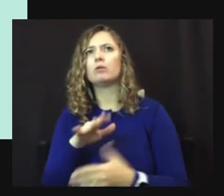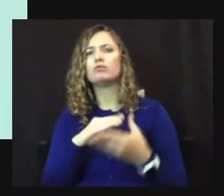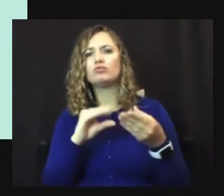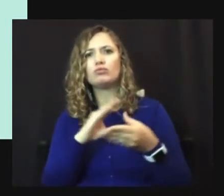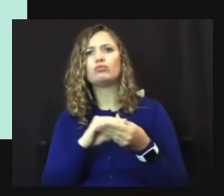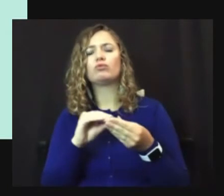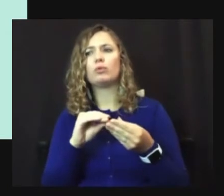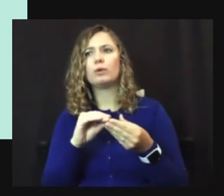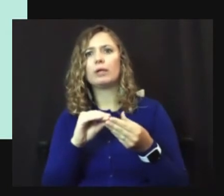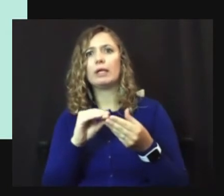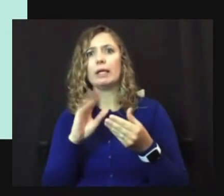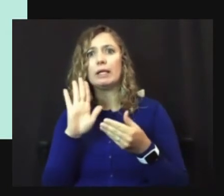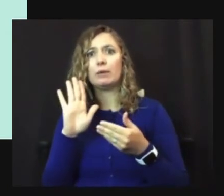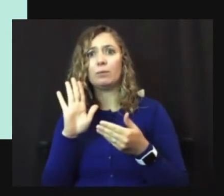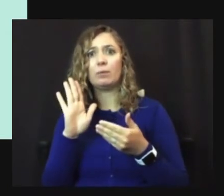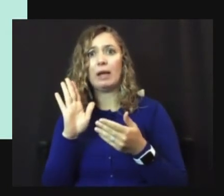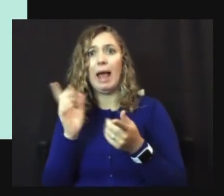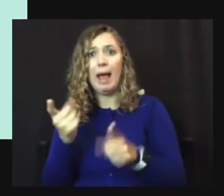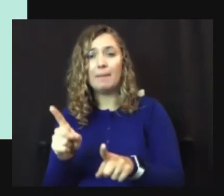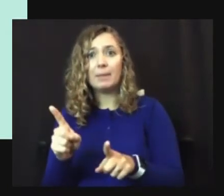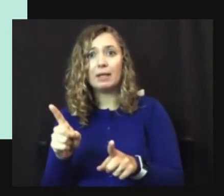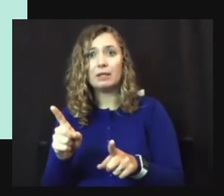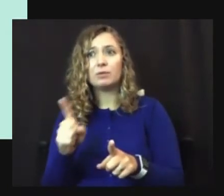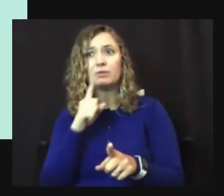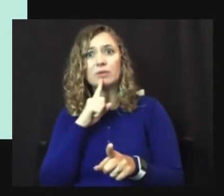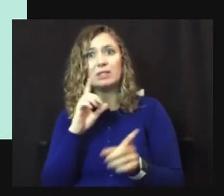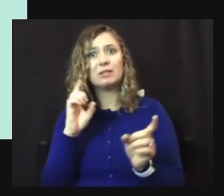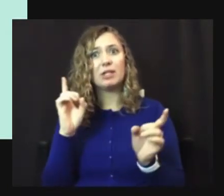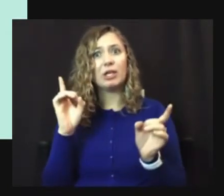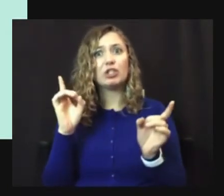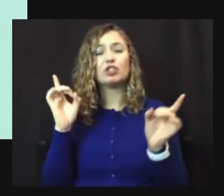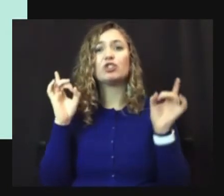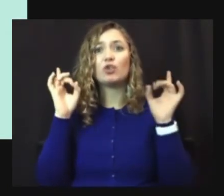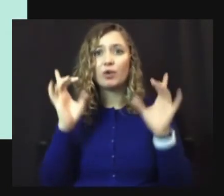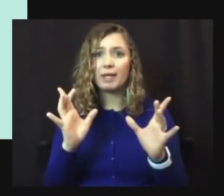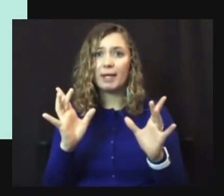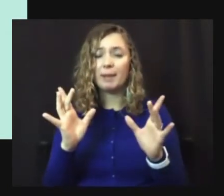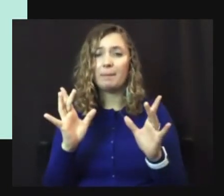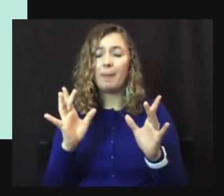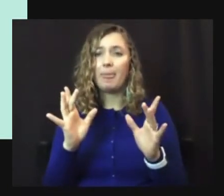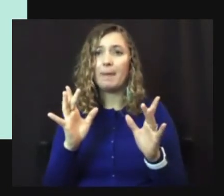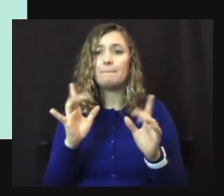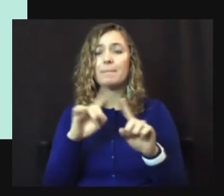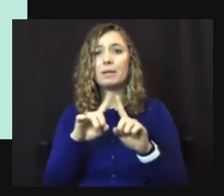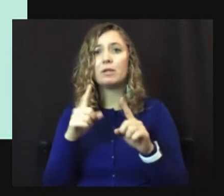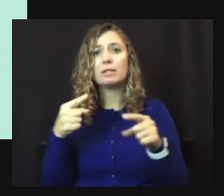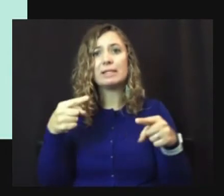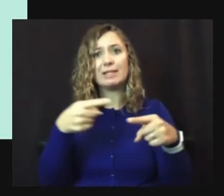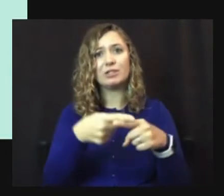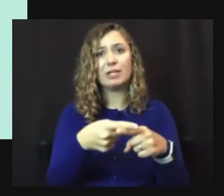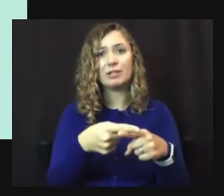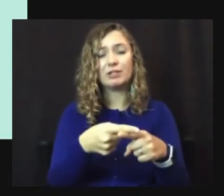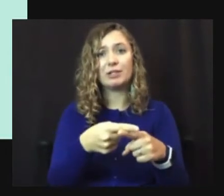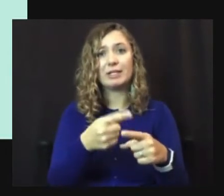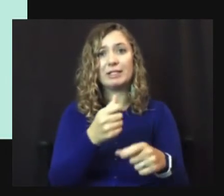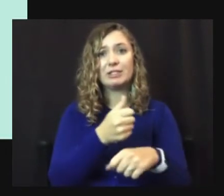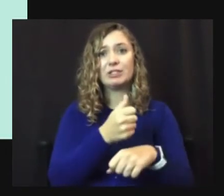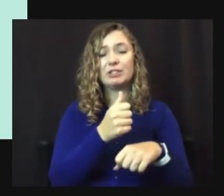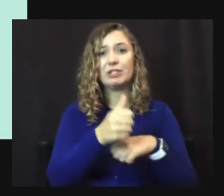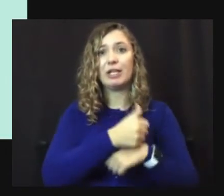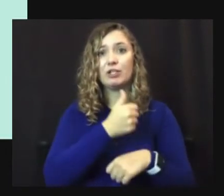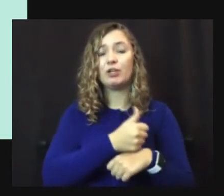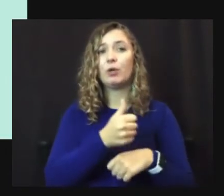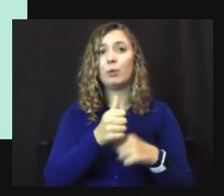what happened to him was extreme. And there's also the intersectional danger of being Black and